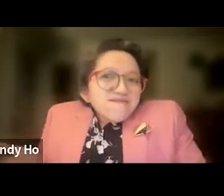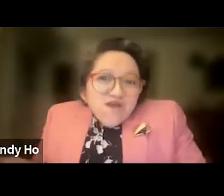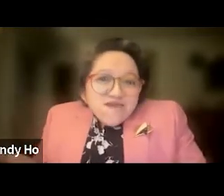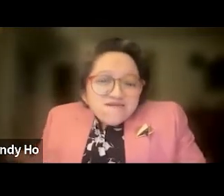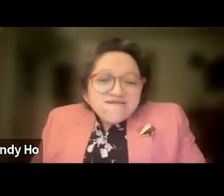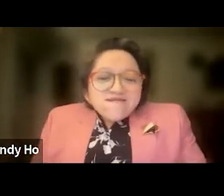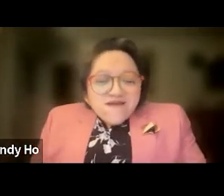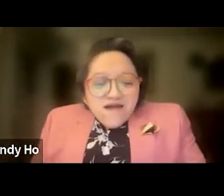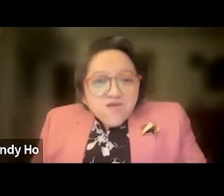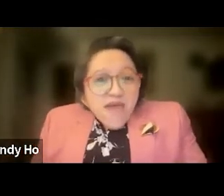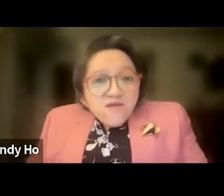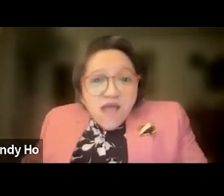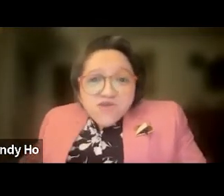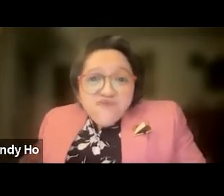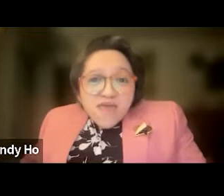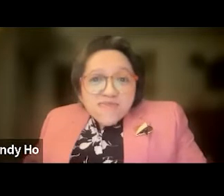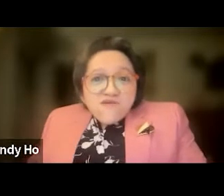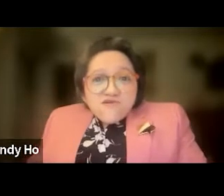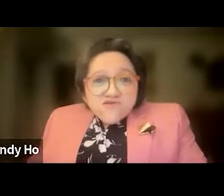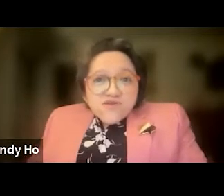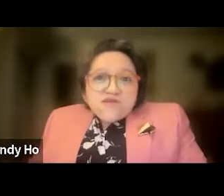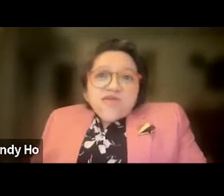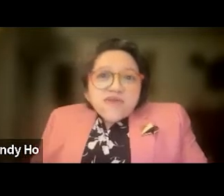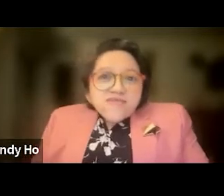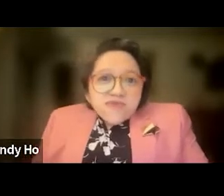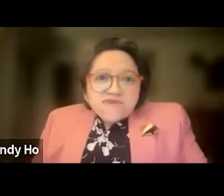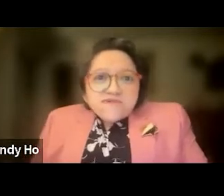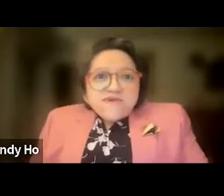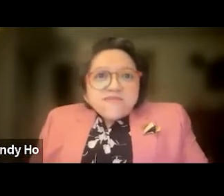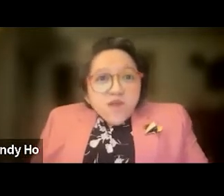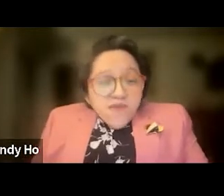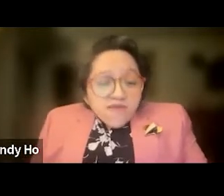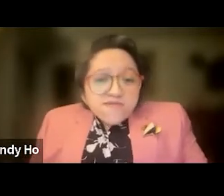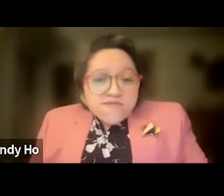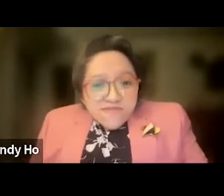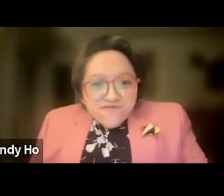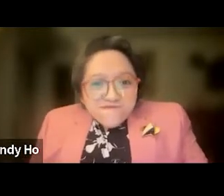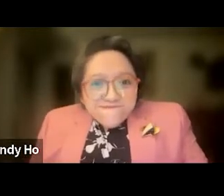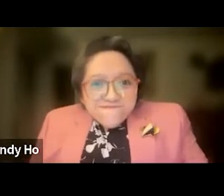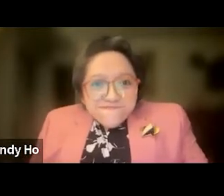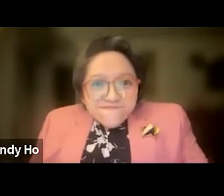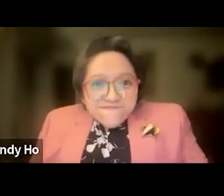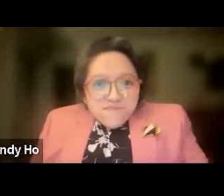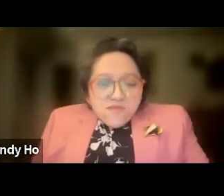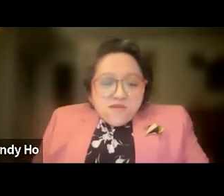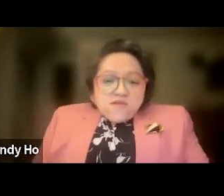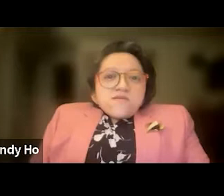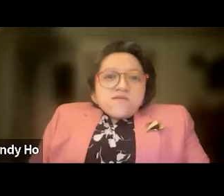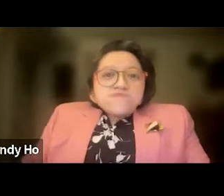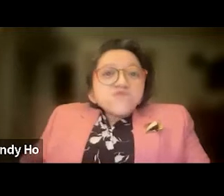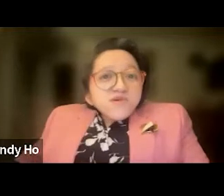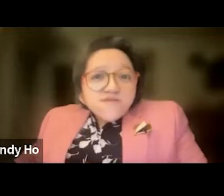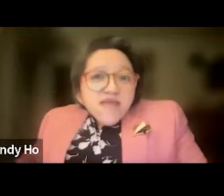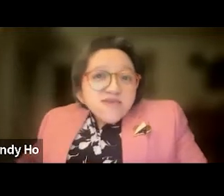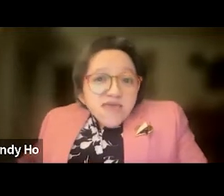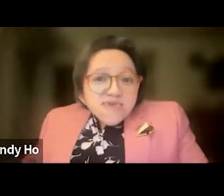the same way, no matter how much pride in our culture and identities that our parents instilled.